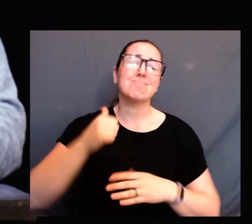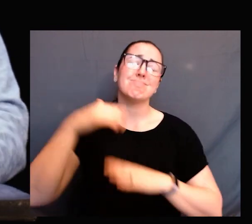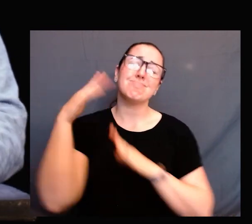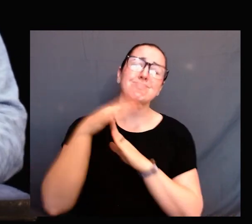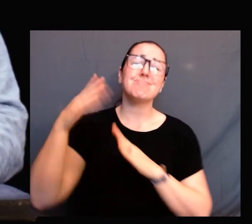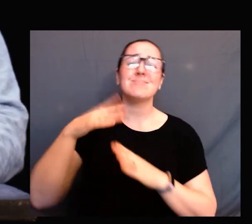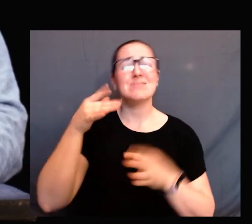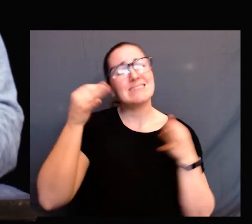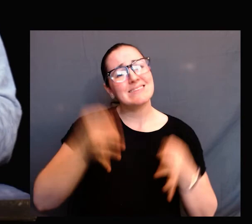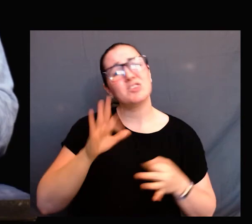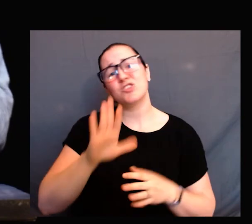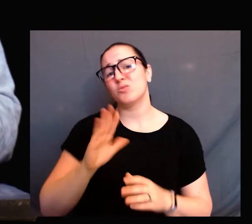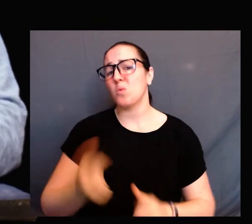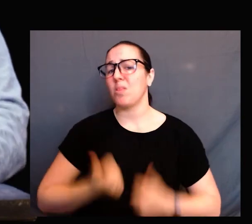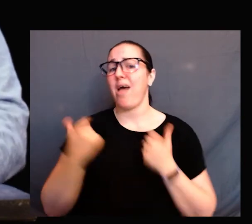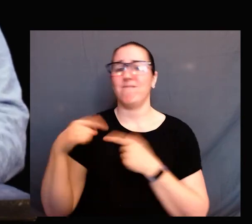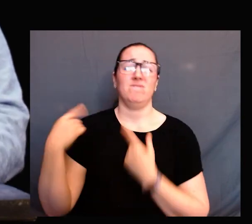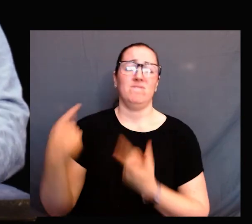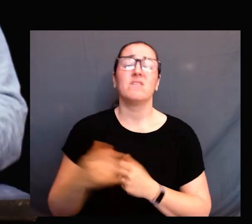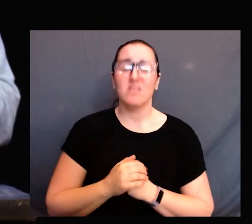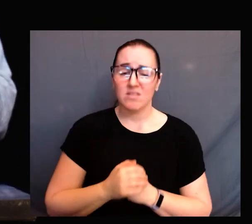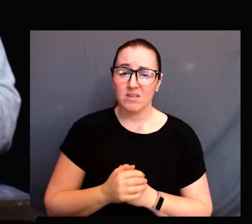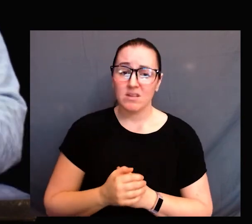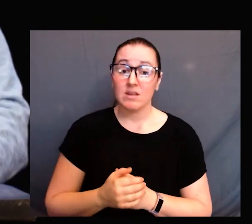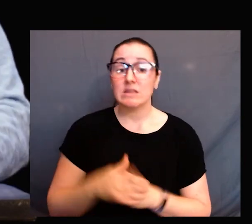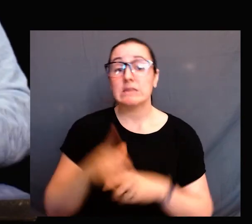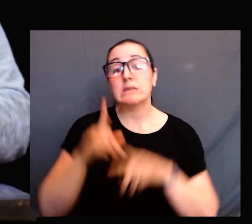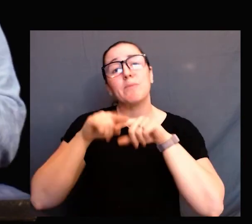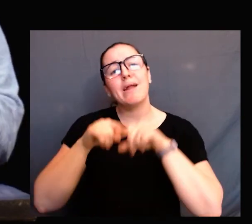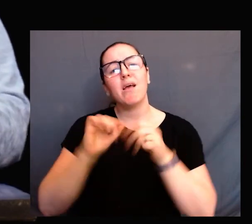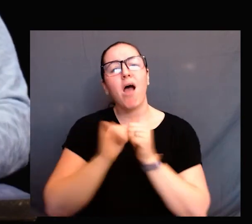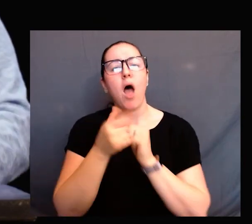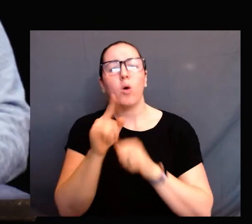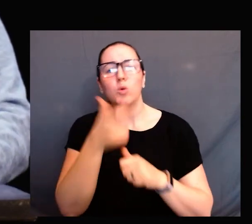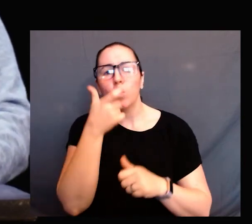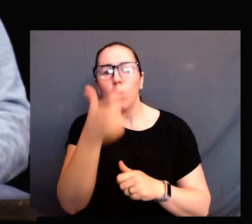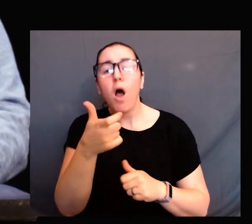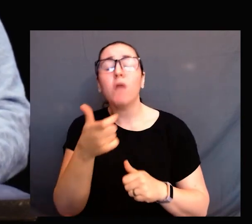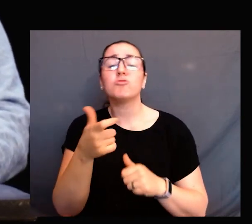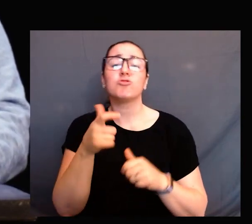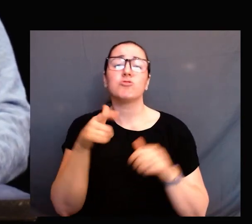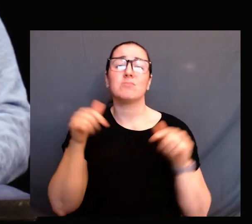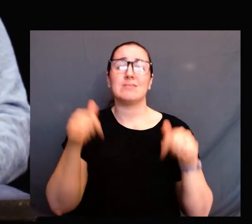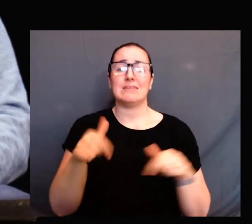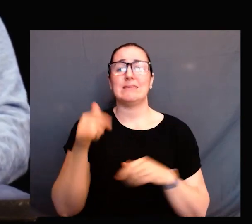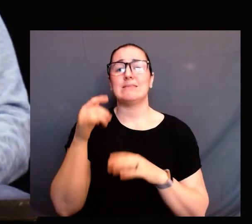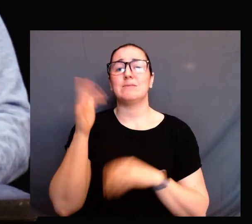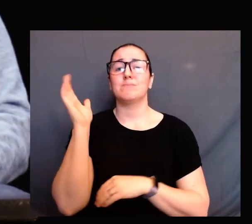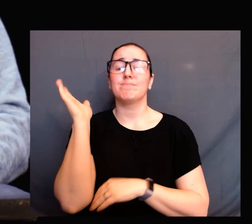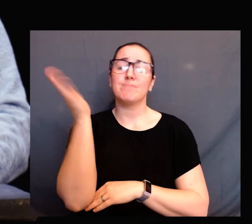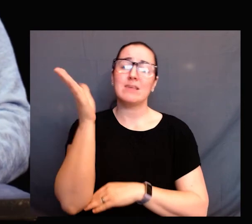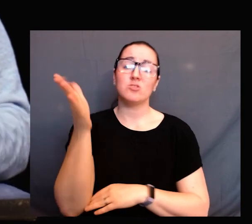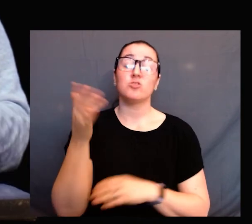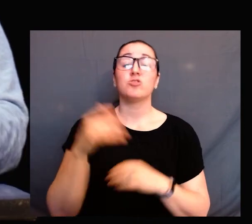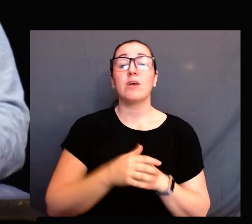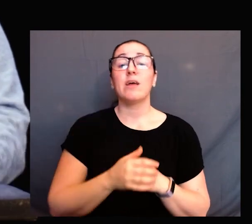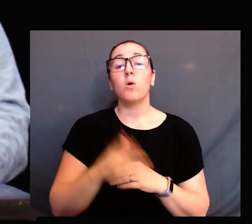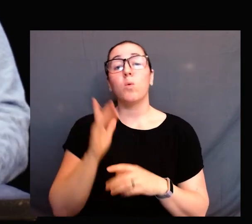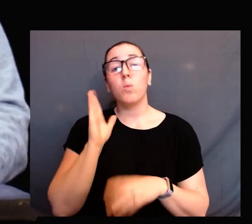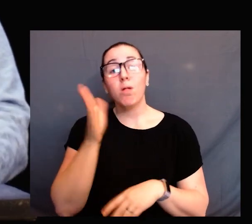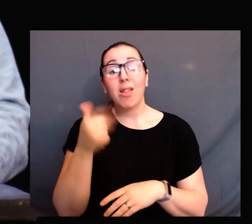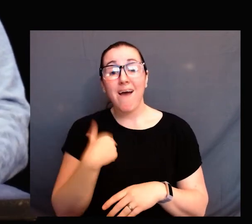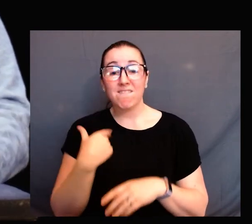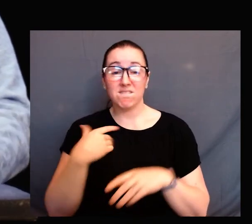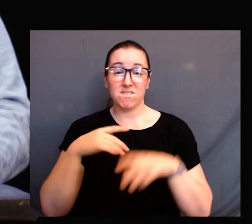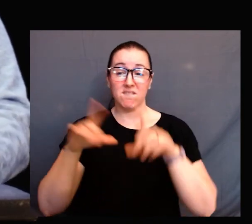you will ever make in your life? And as we're speaking right now, depending on how you're watching this message this weekend, there's a hand that's coming up on the